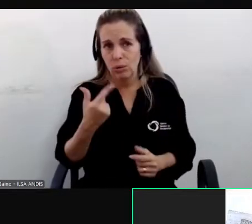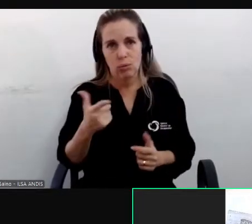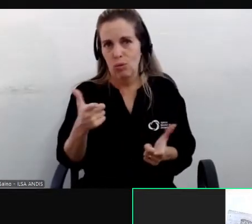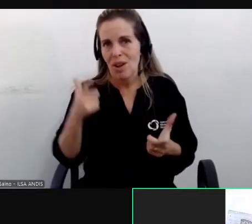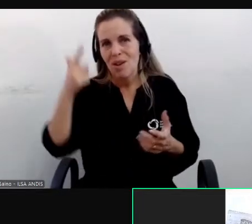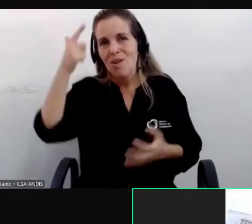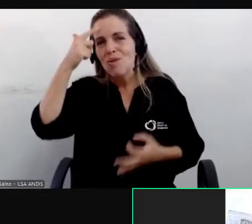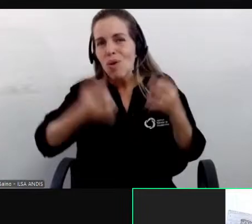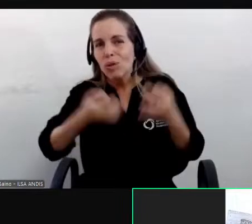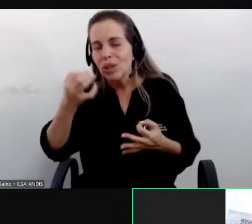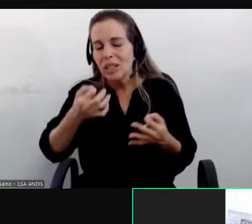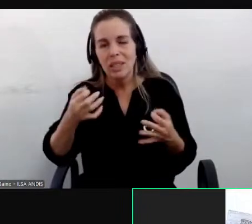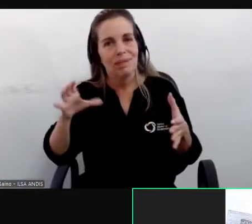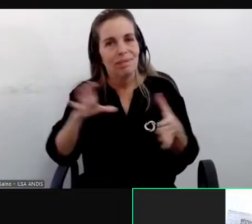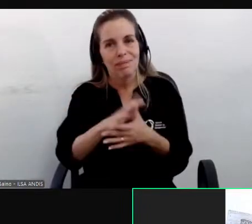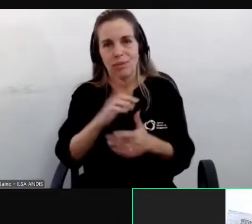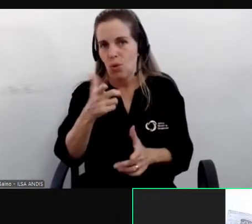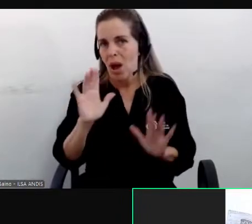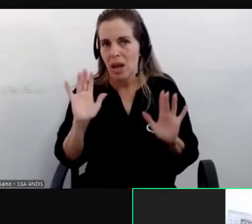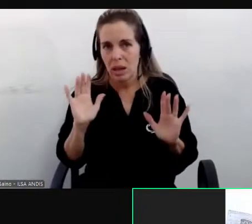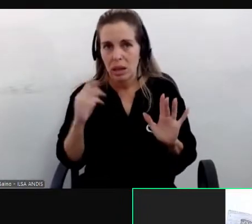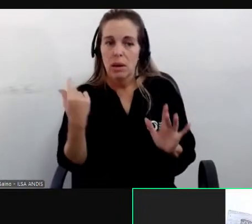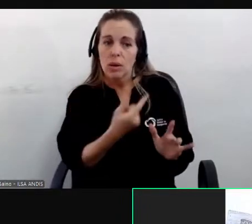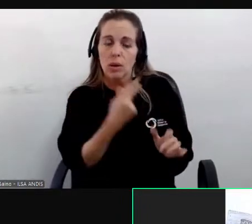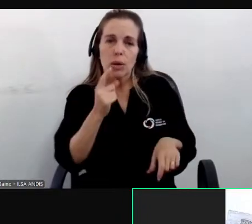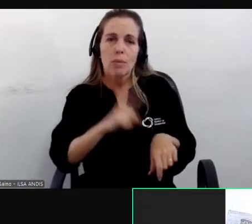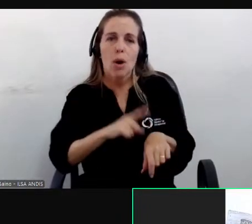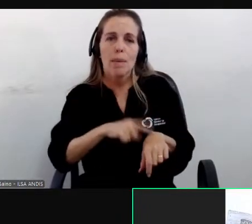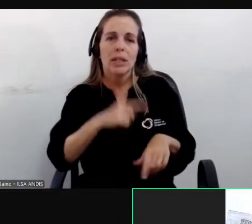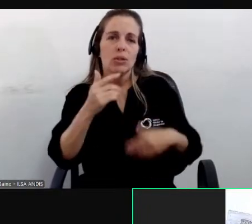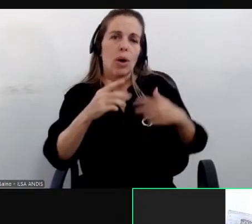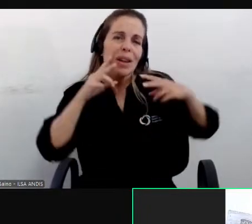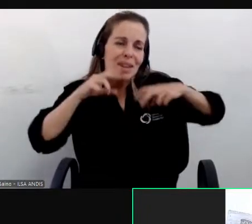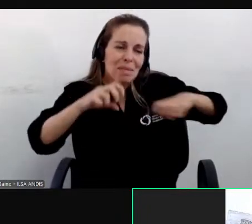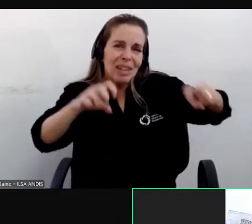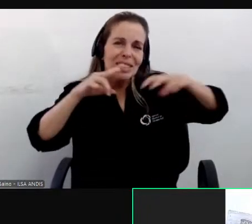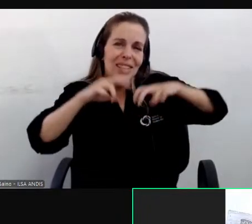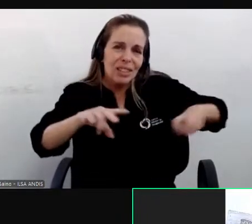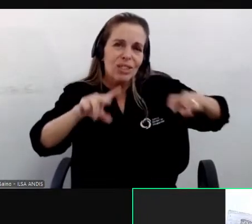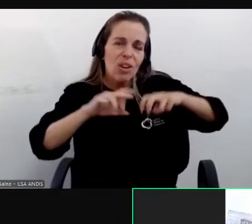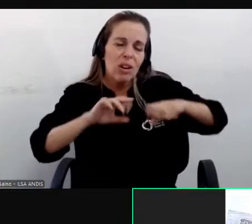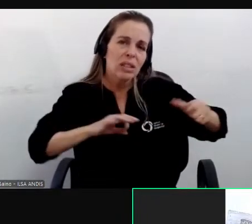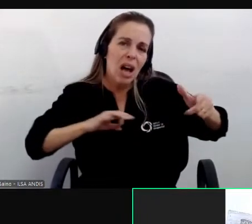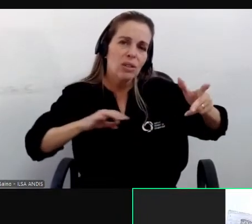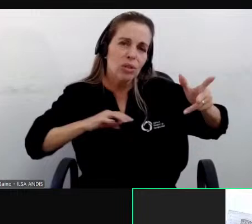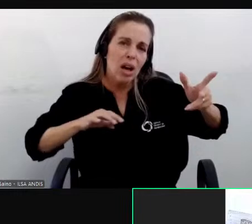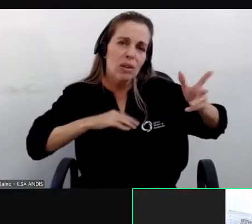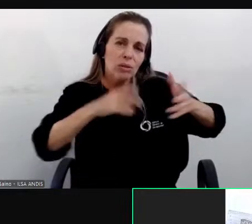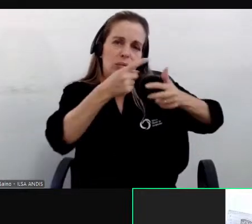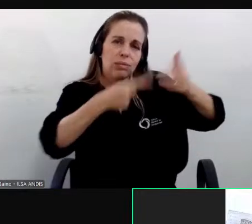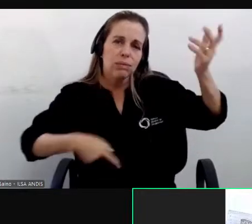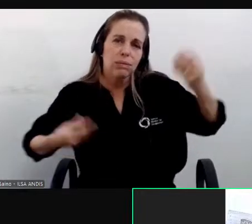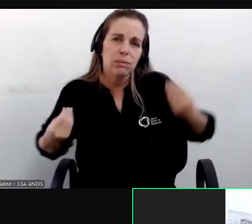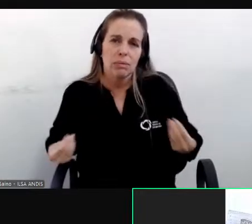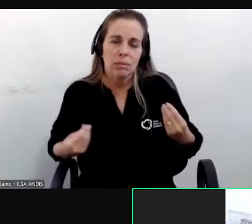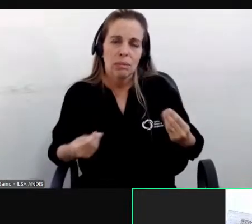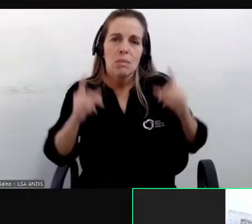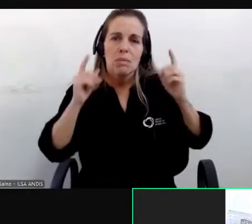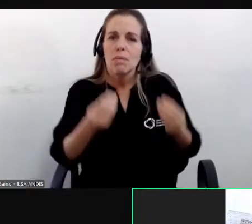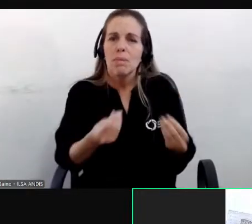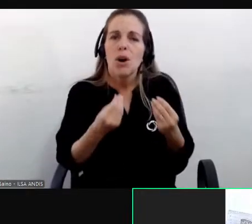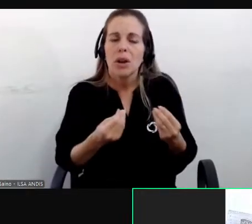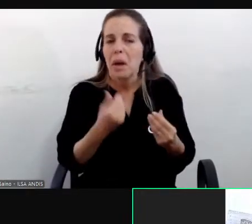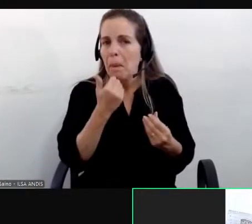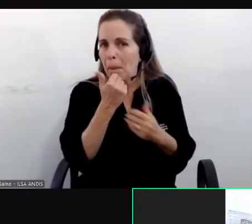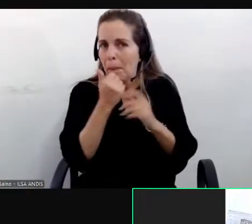had justice so far. There has been no trial. We are still waiting for the